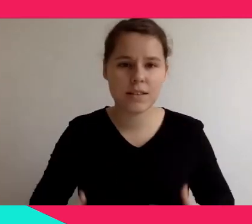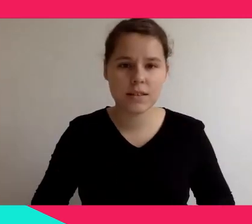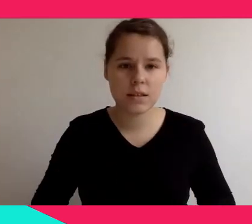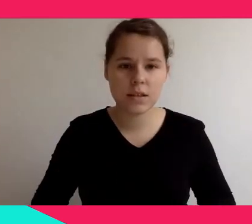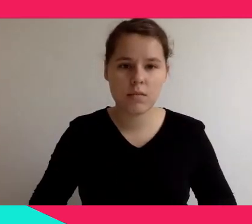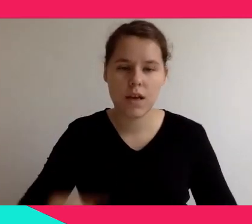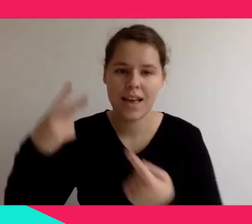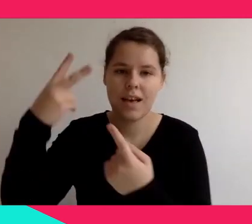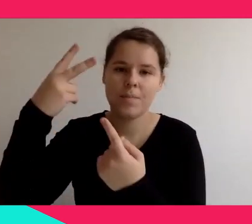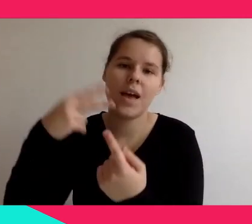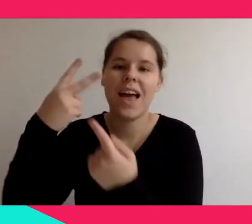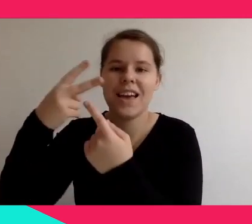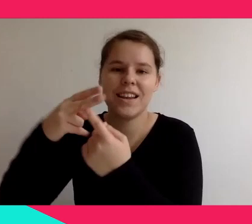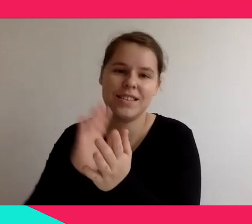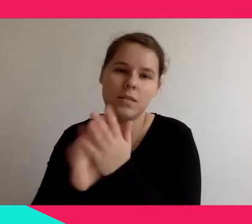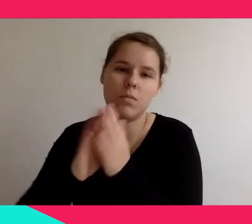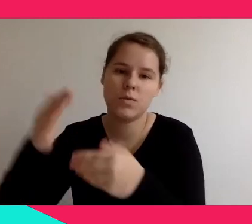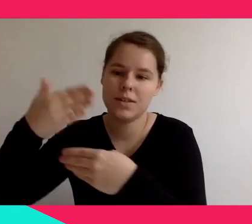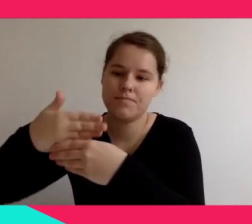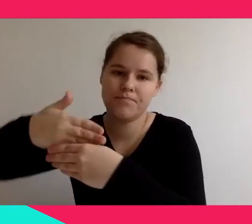cannot be fooled by that.